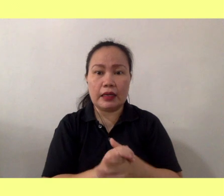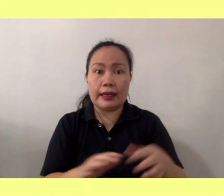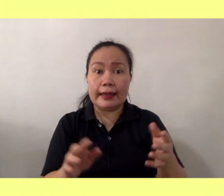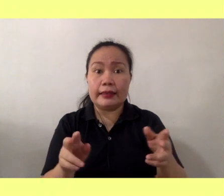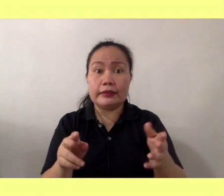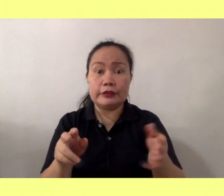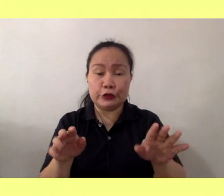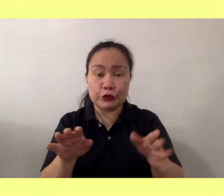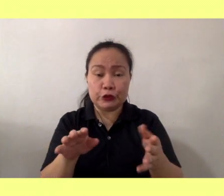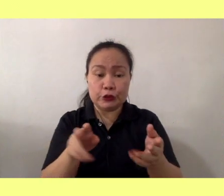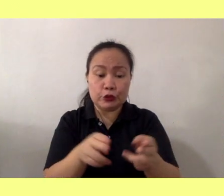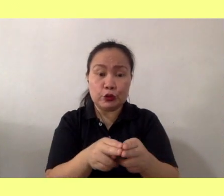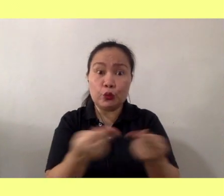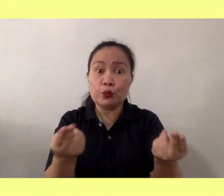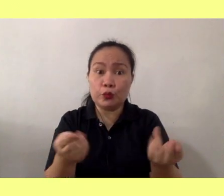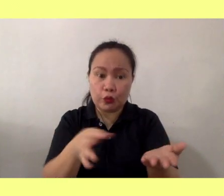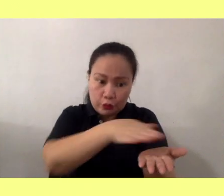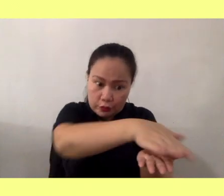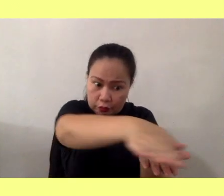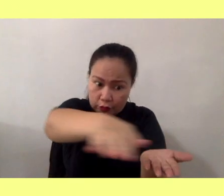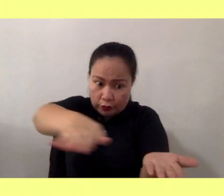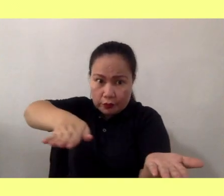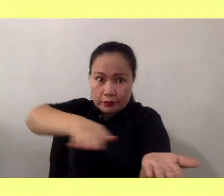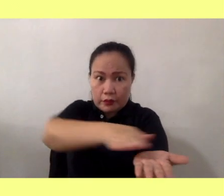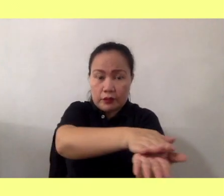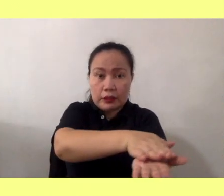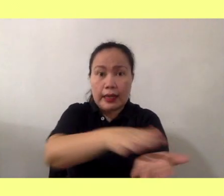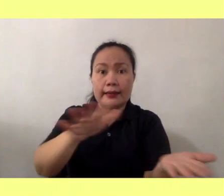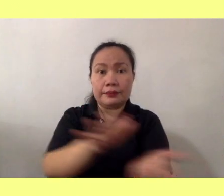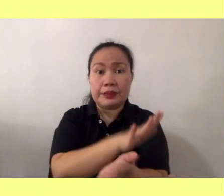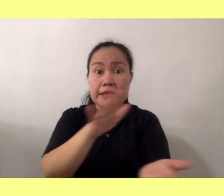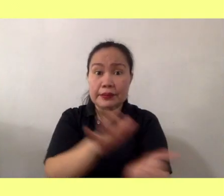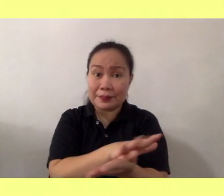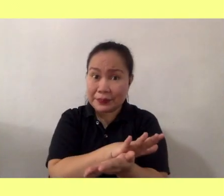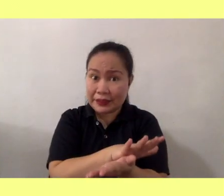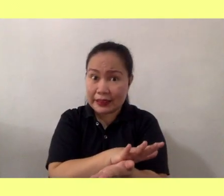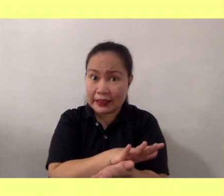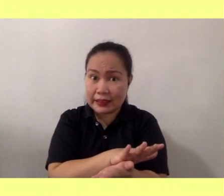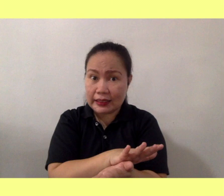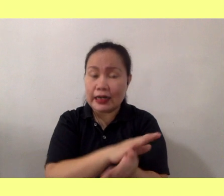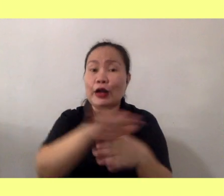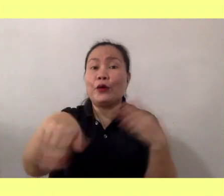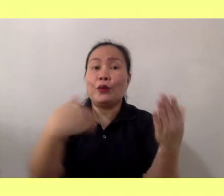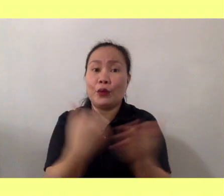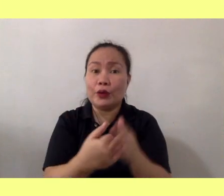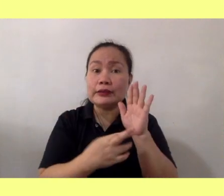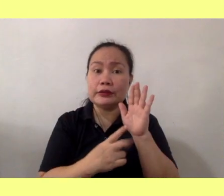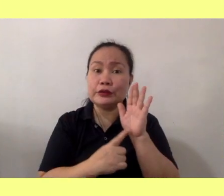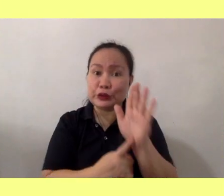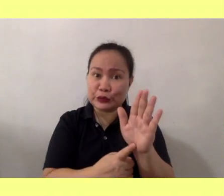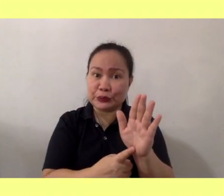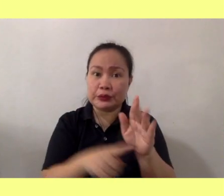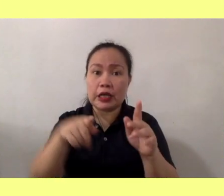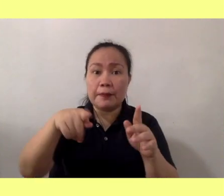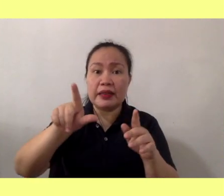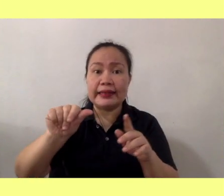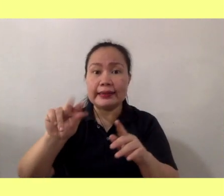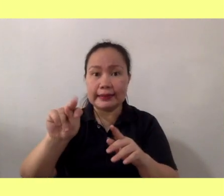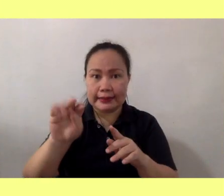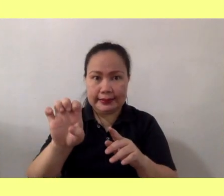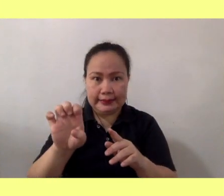And also your notebook, notepad, bond paper, so lahat po yun ay representation